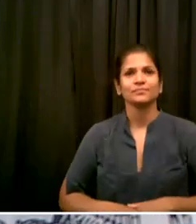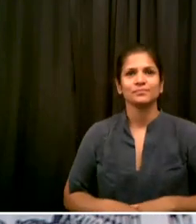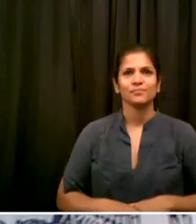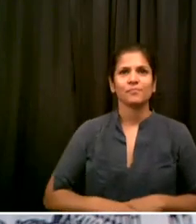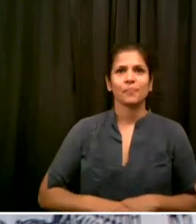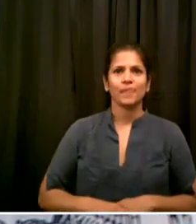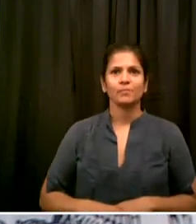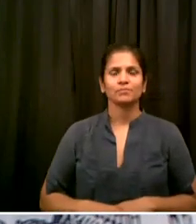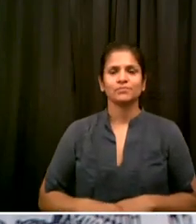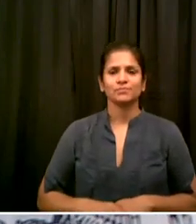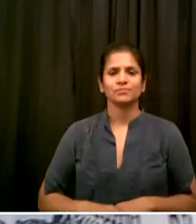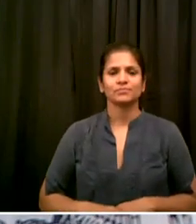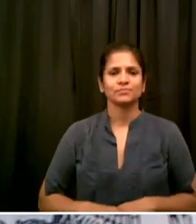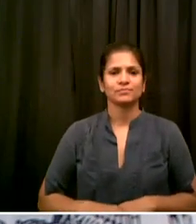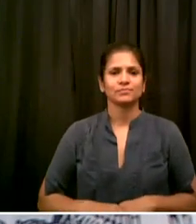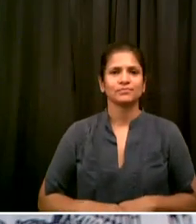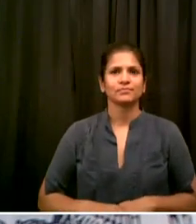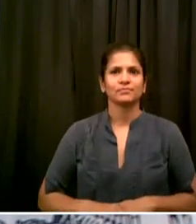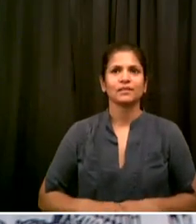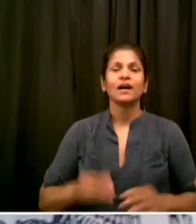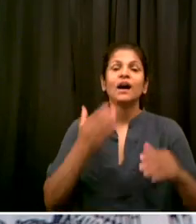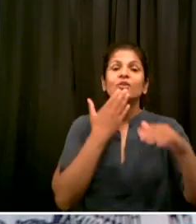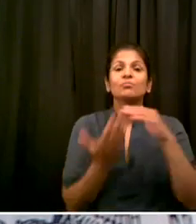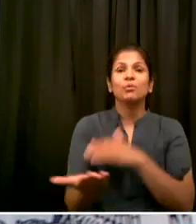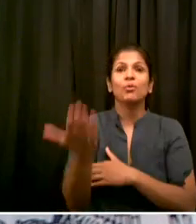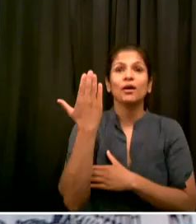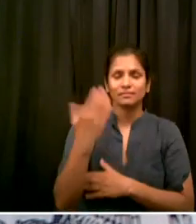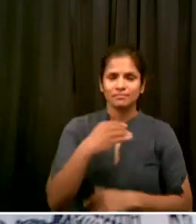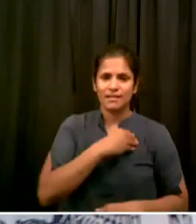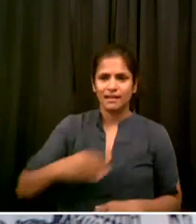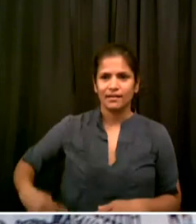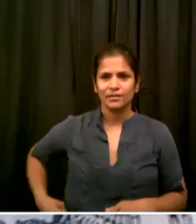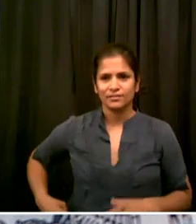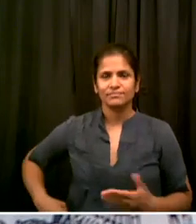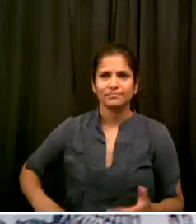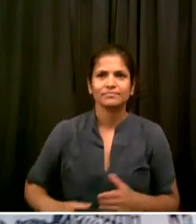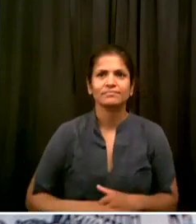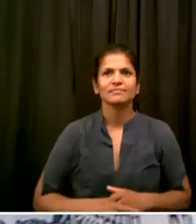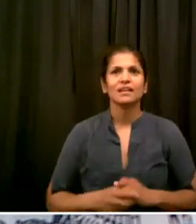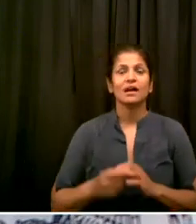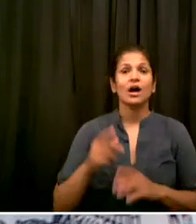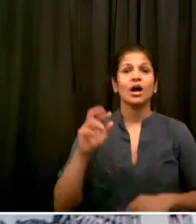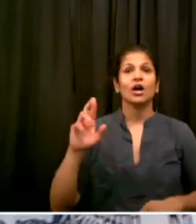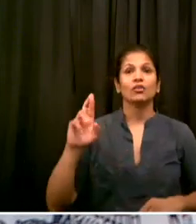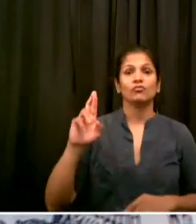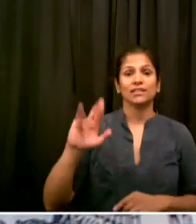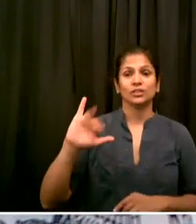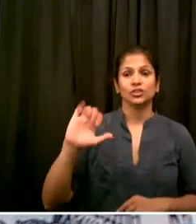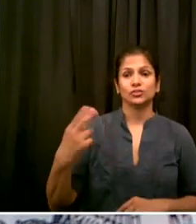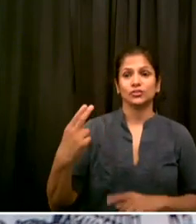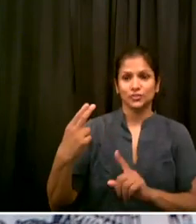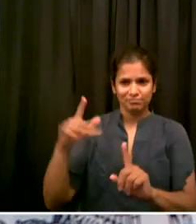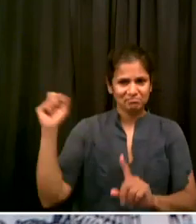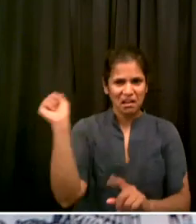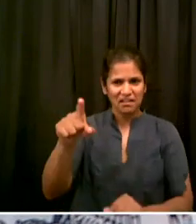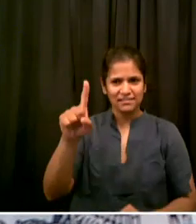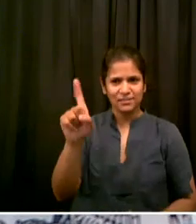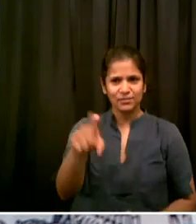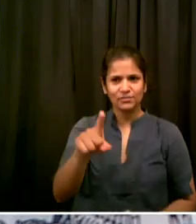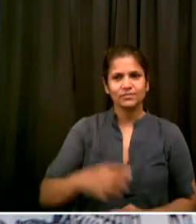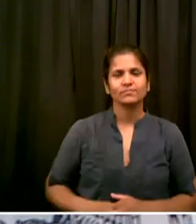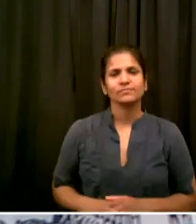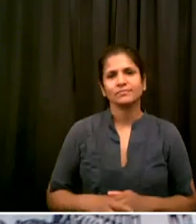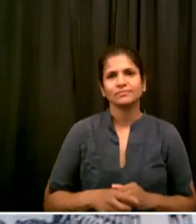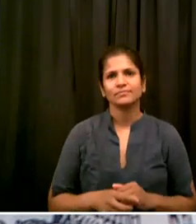Morning, Mr. Mayor. Hey, Rich, how you doing? I'm doing okay. So looking at the most recent shooting numbers over